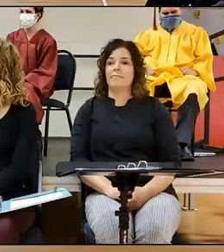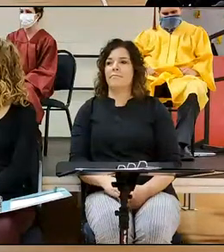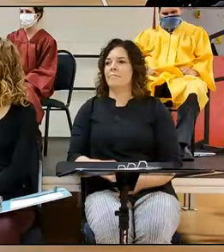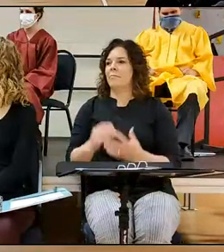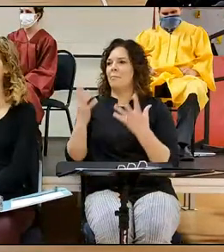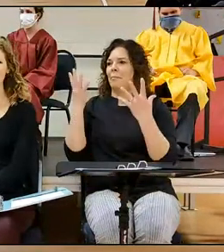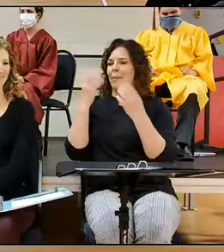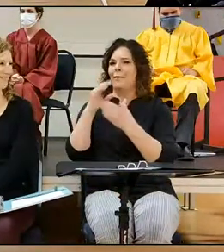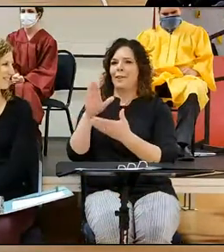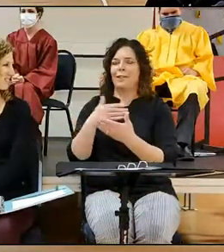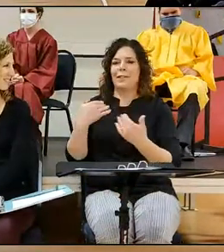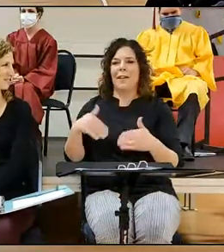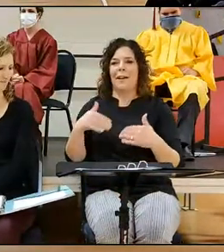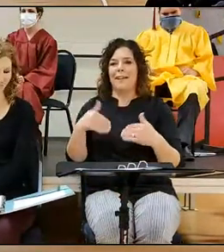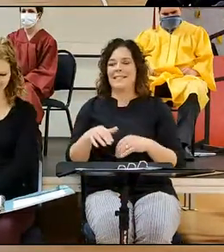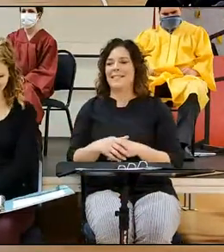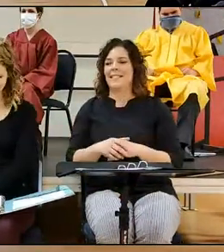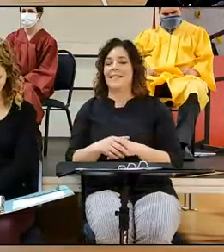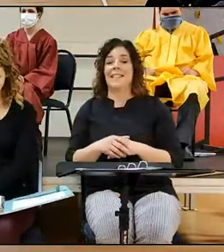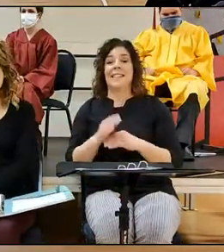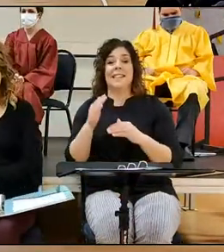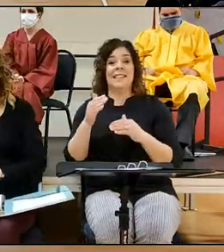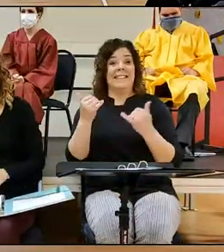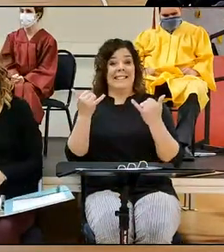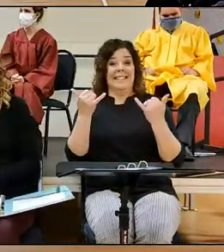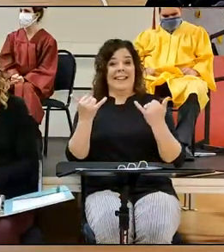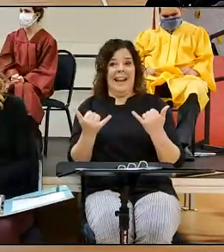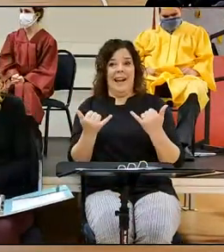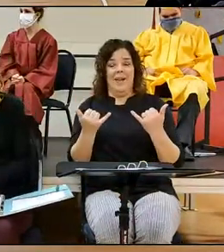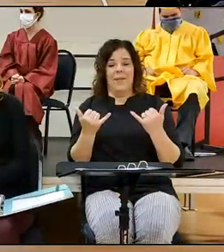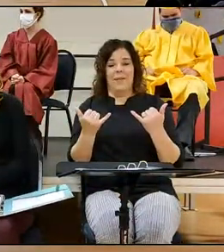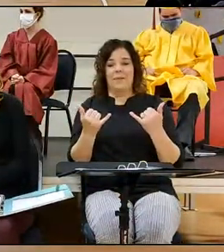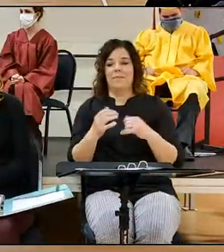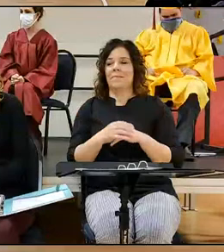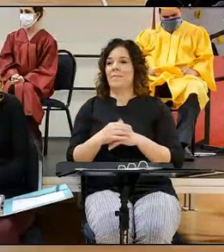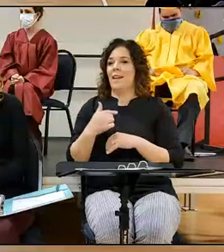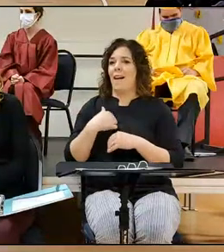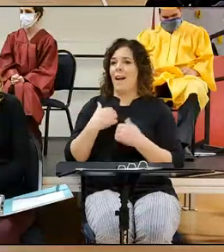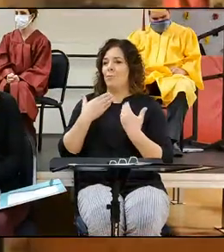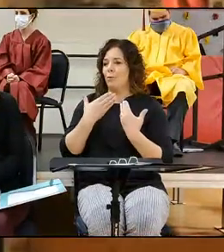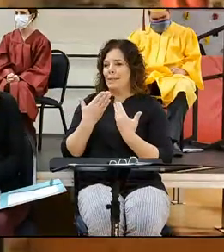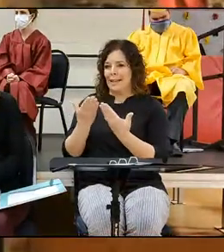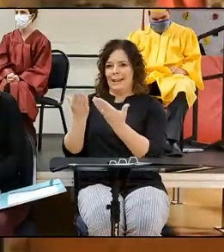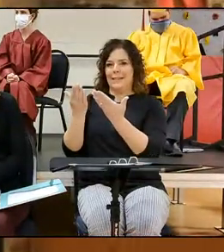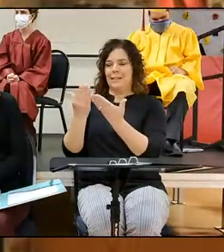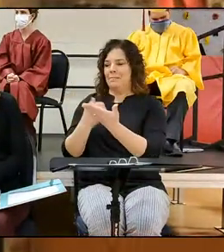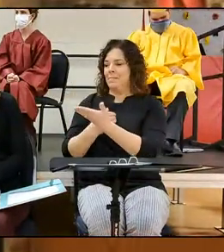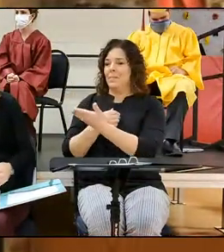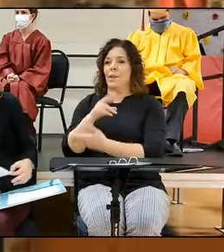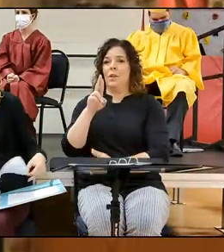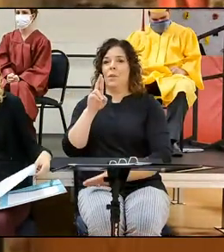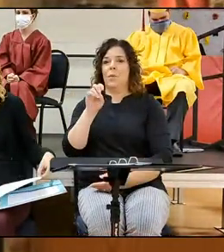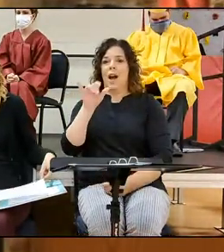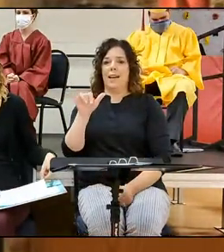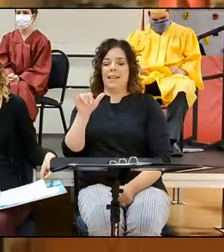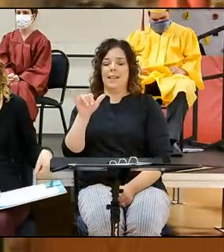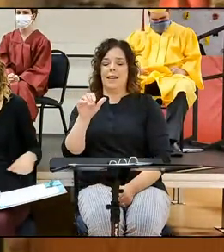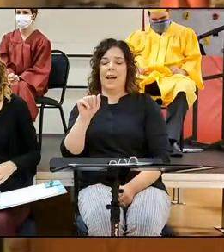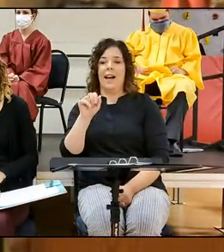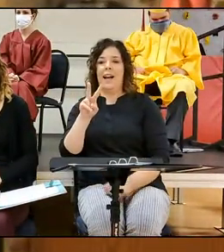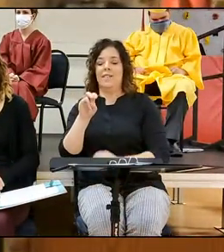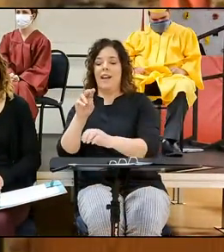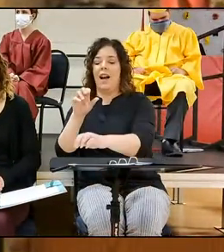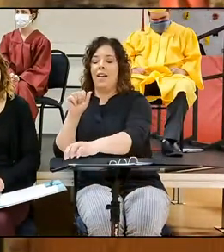Beautiful songs. So now, I present Rocky,